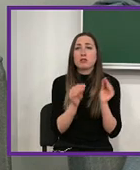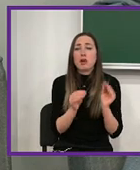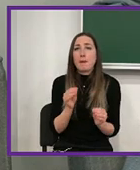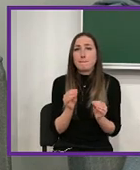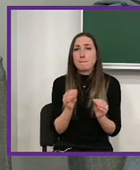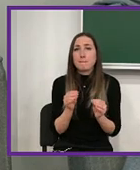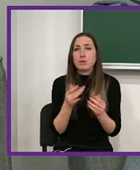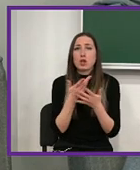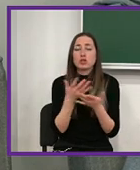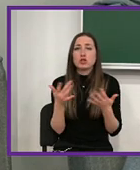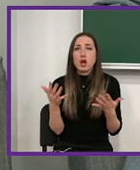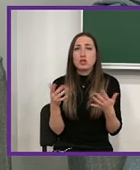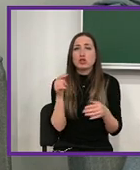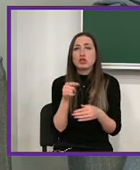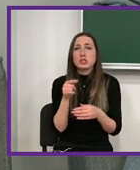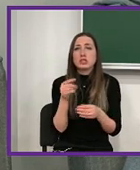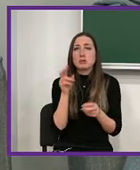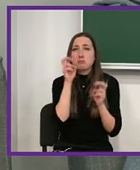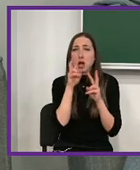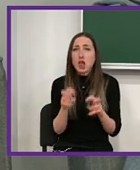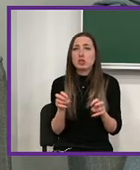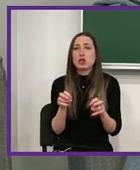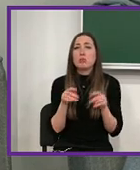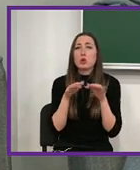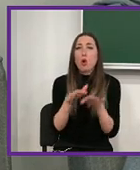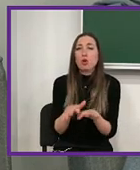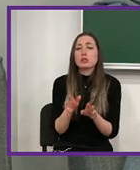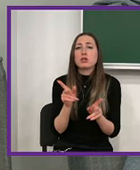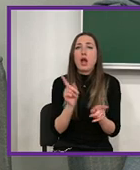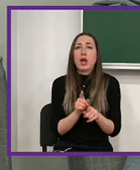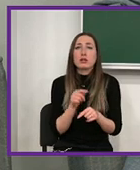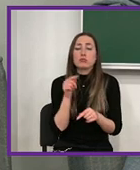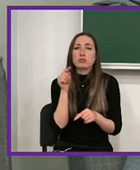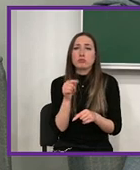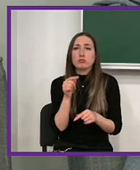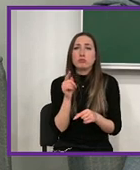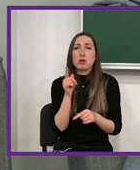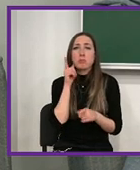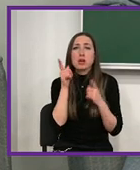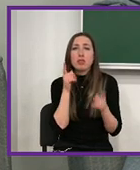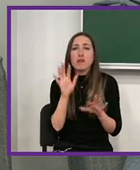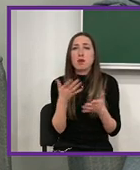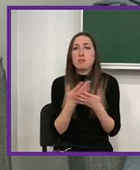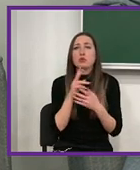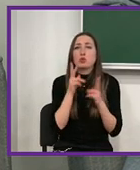we receive, that these are followed up in a structured way, every single one and every single time.